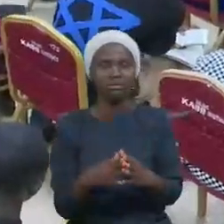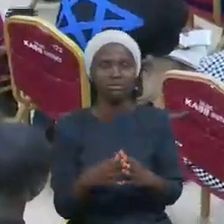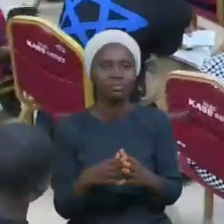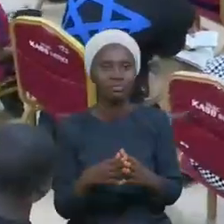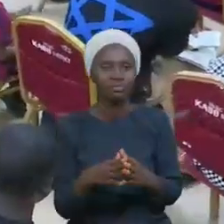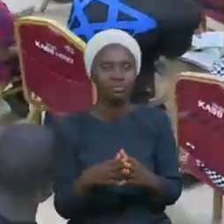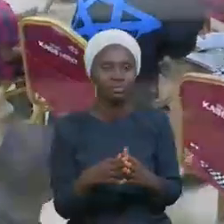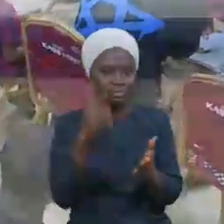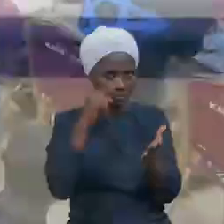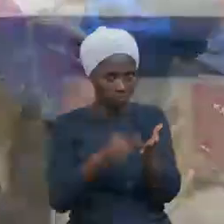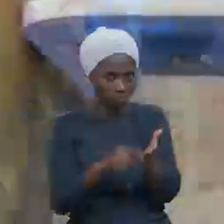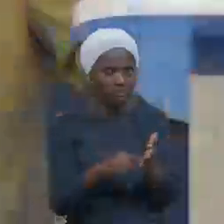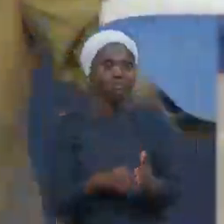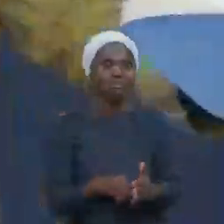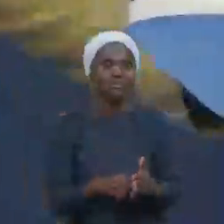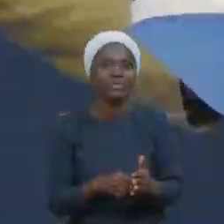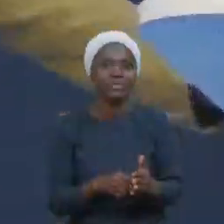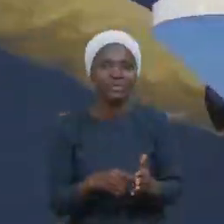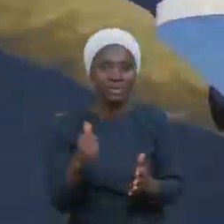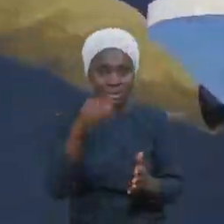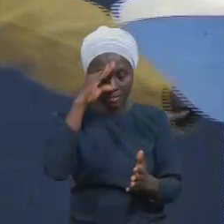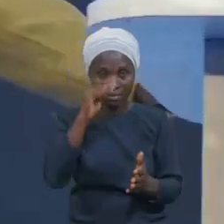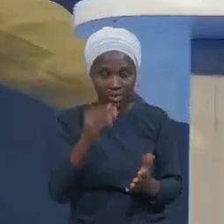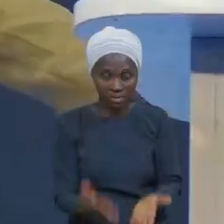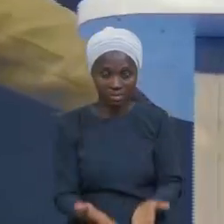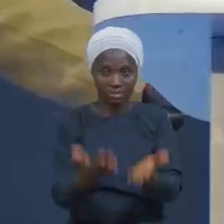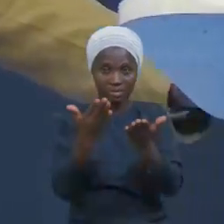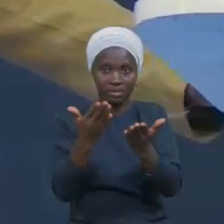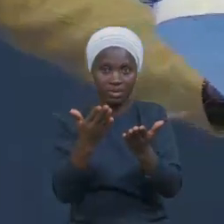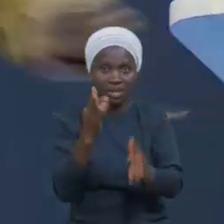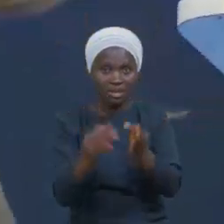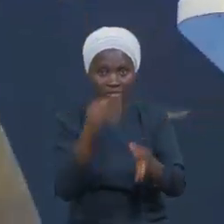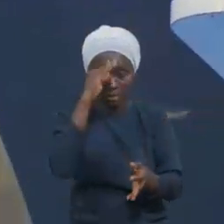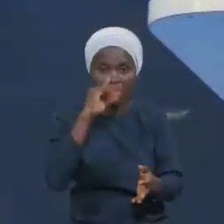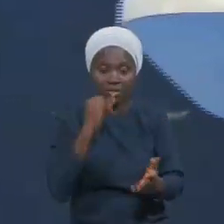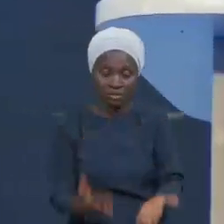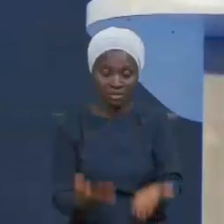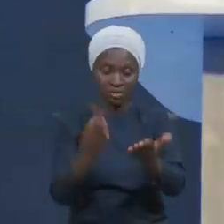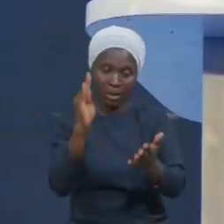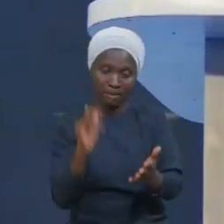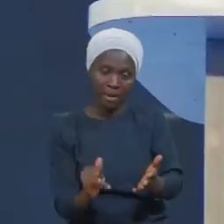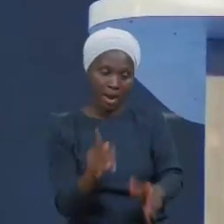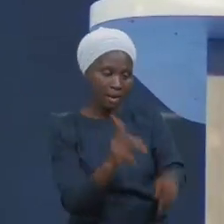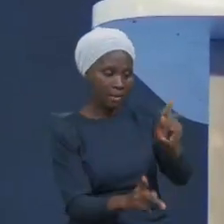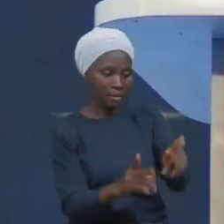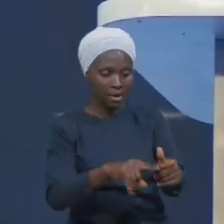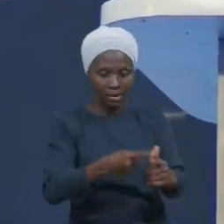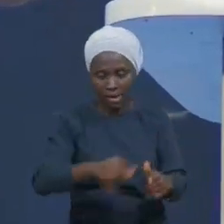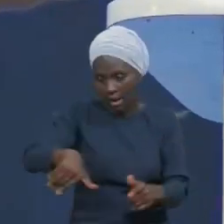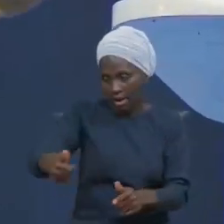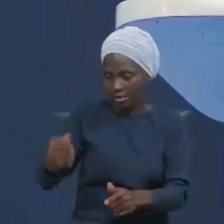man is exalted by people, And then another one